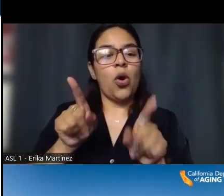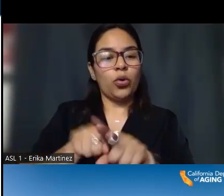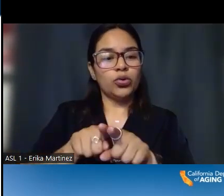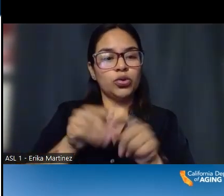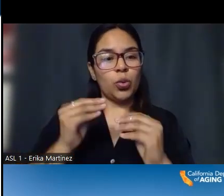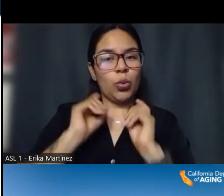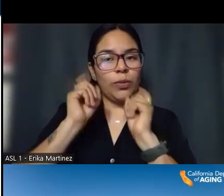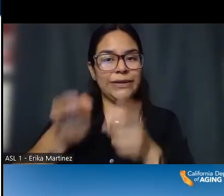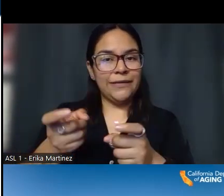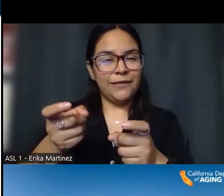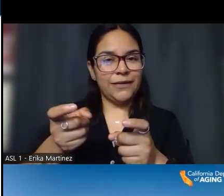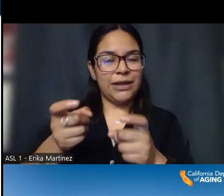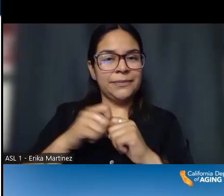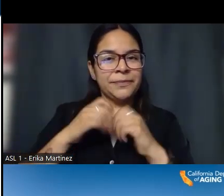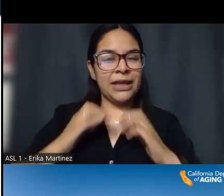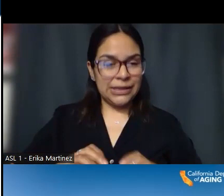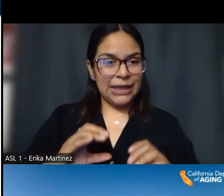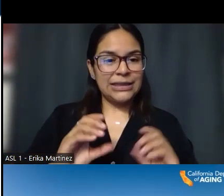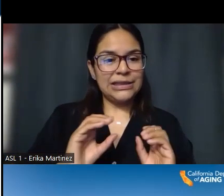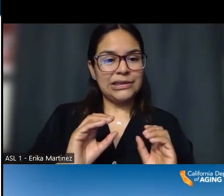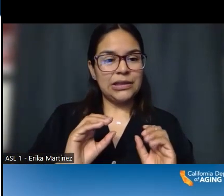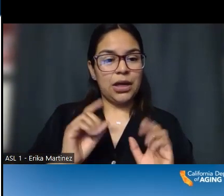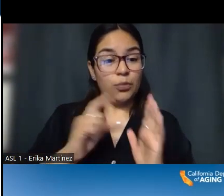patient representative once the meeting has occurred.